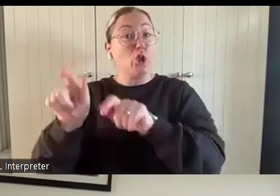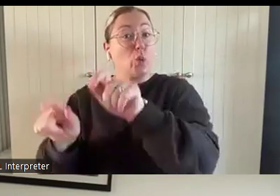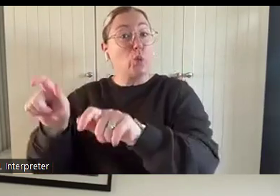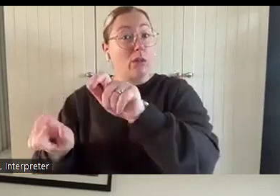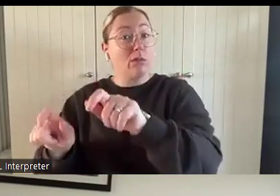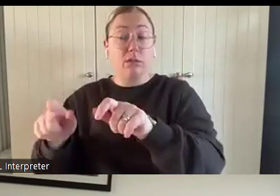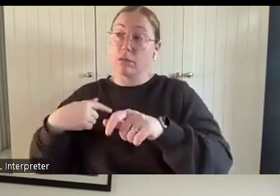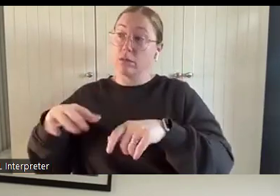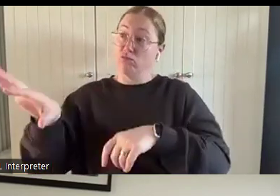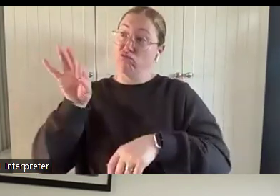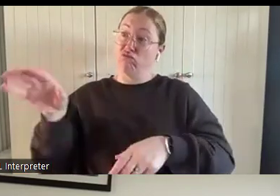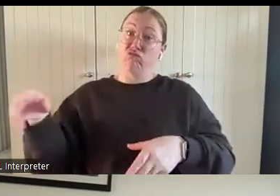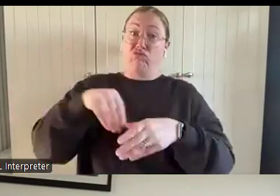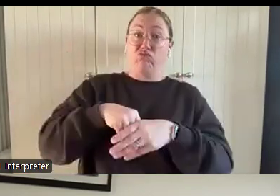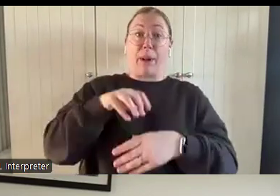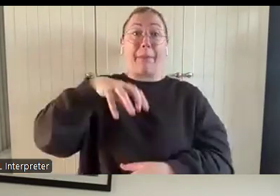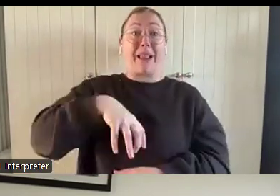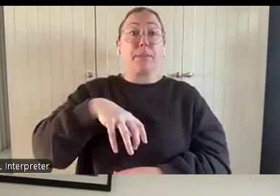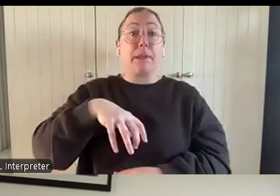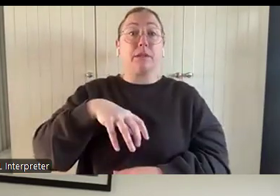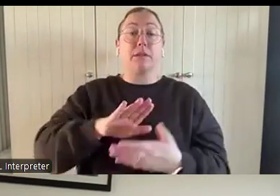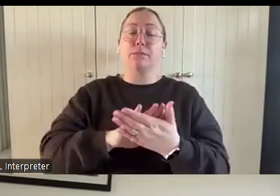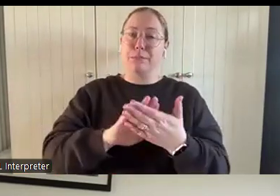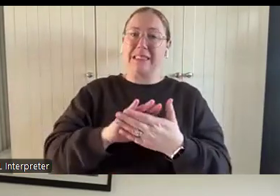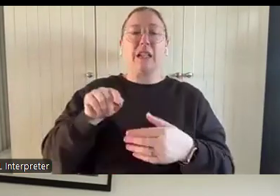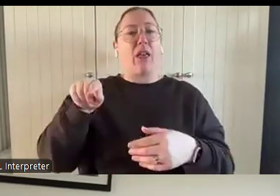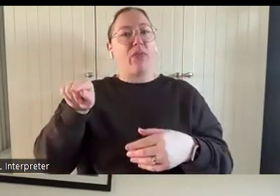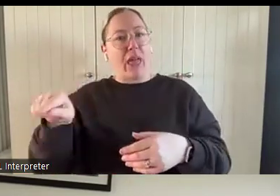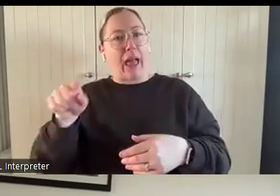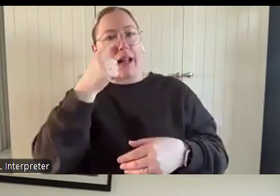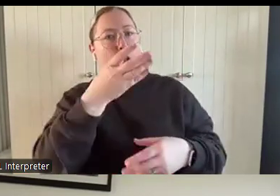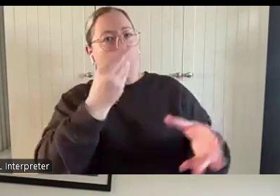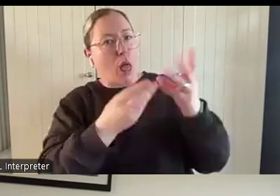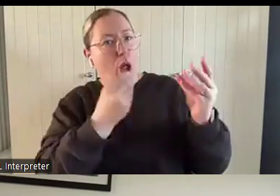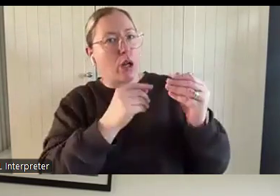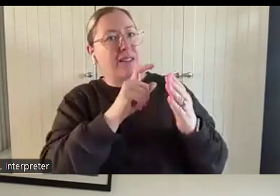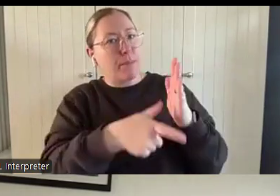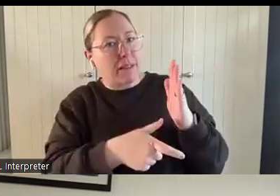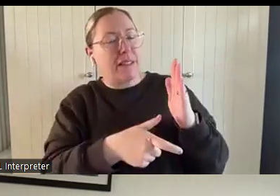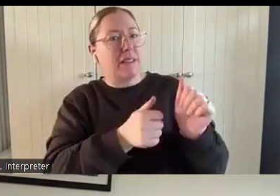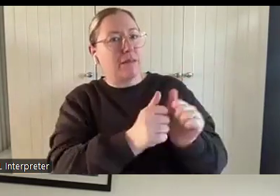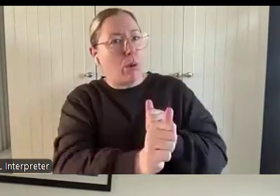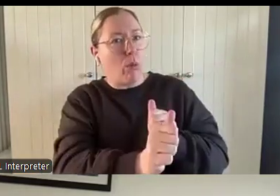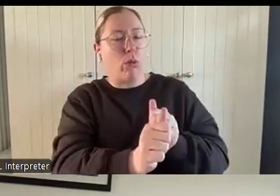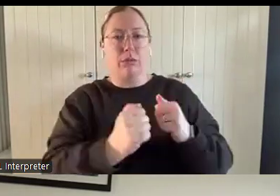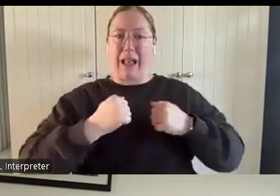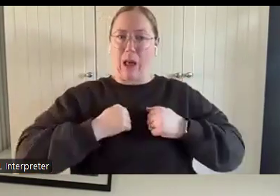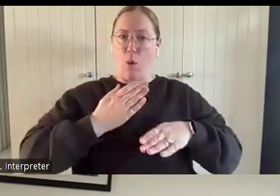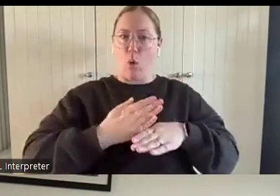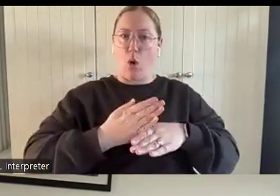the group and educate them about disability and the work that we do. The students